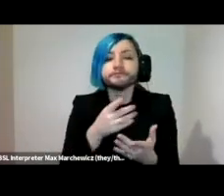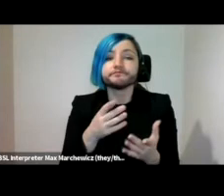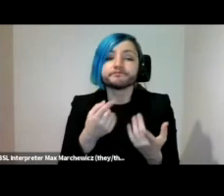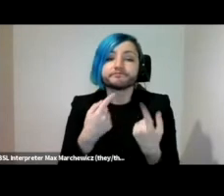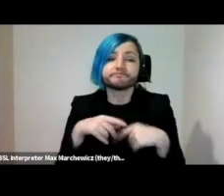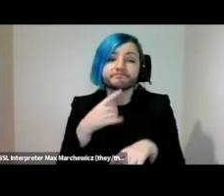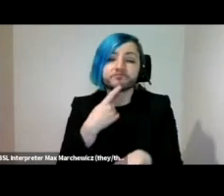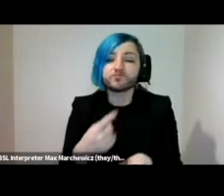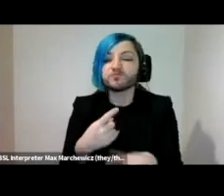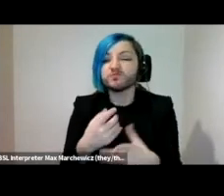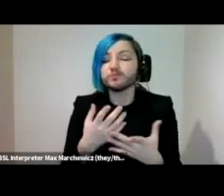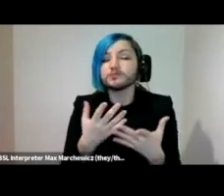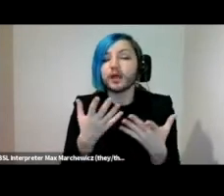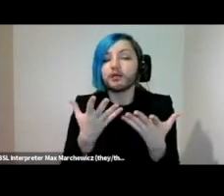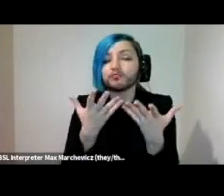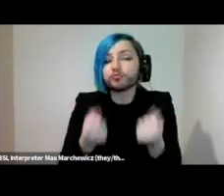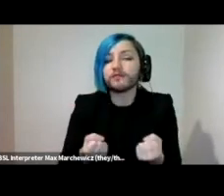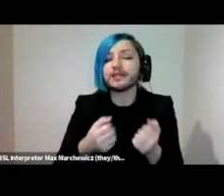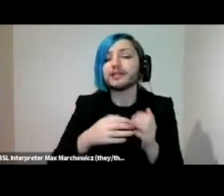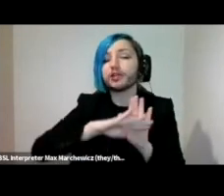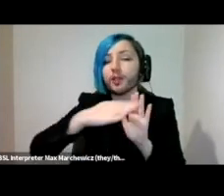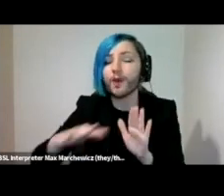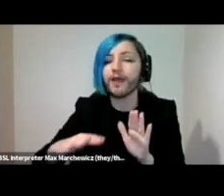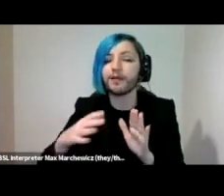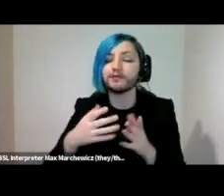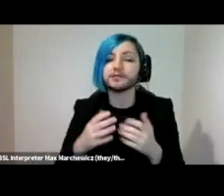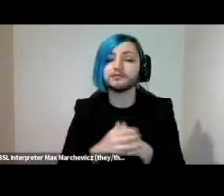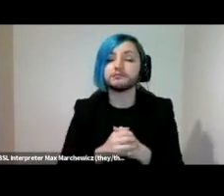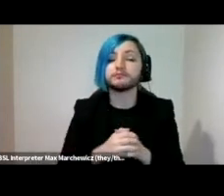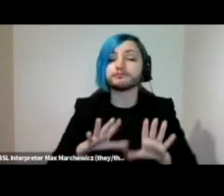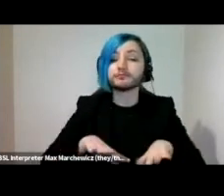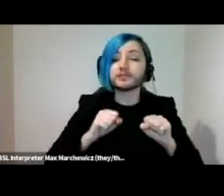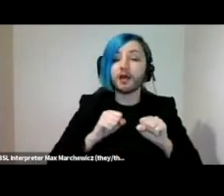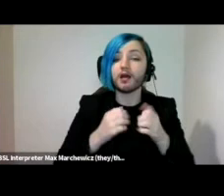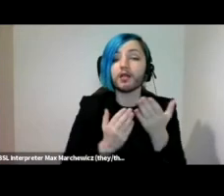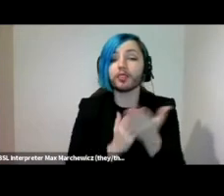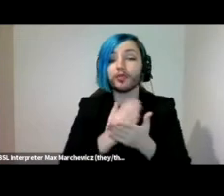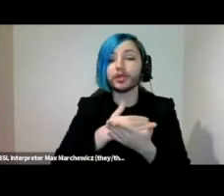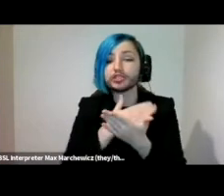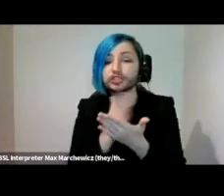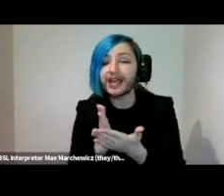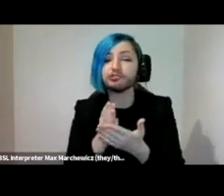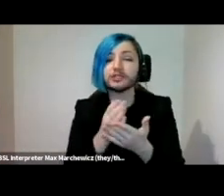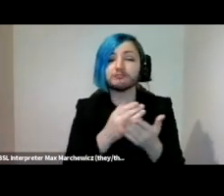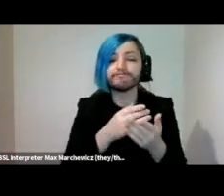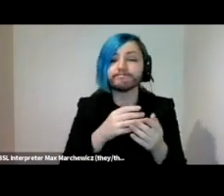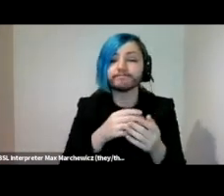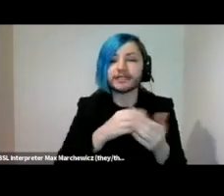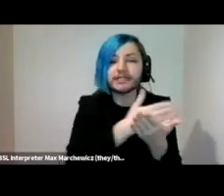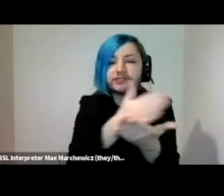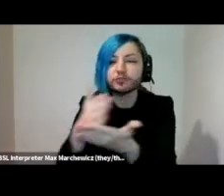waves are produced by a changing distribution of mass. That's our objects moving in the